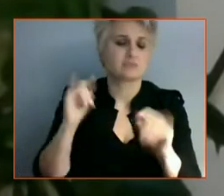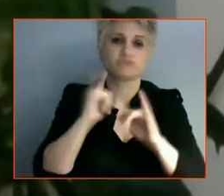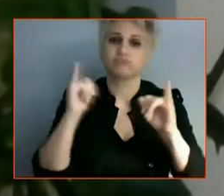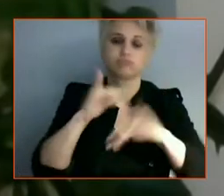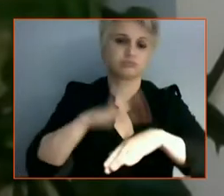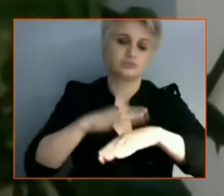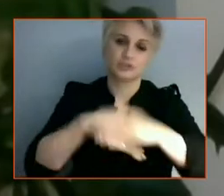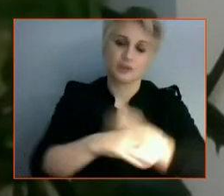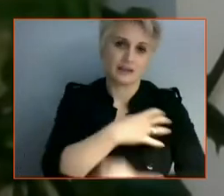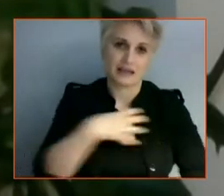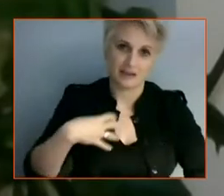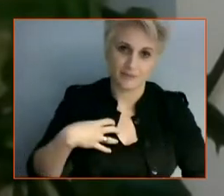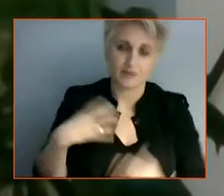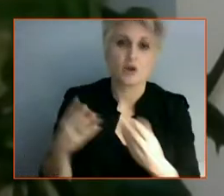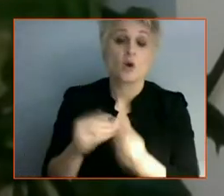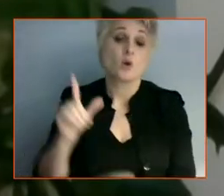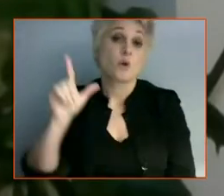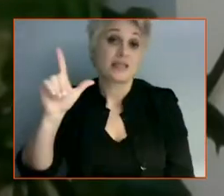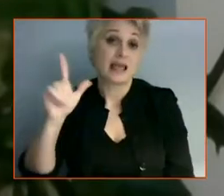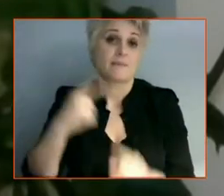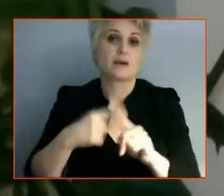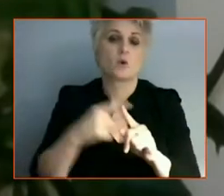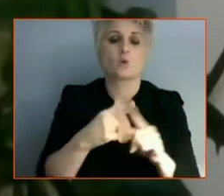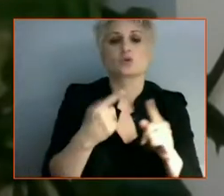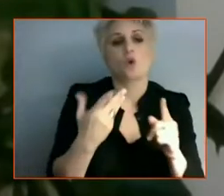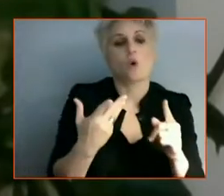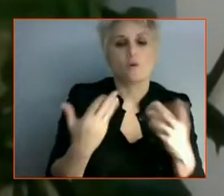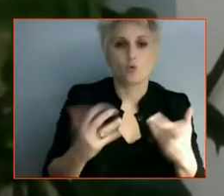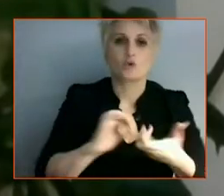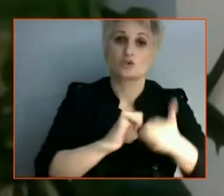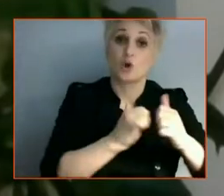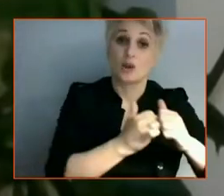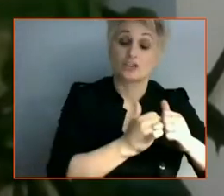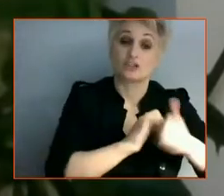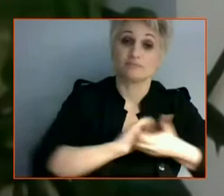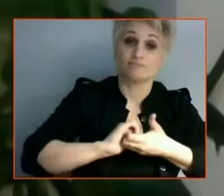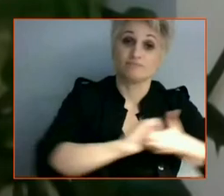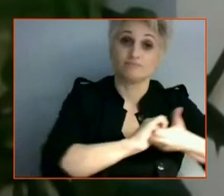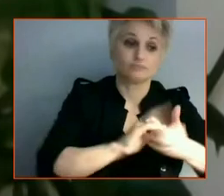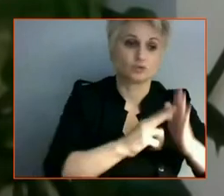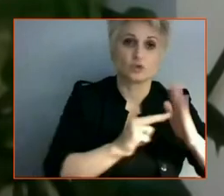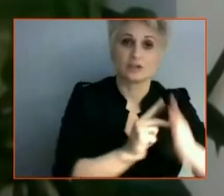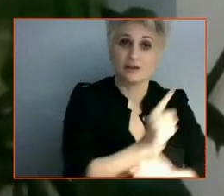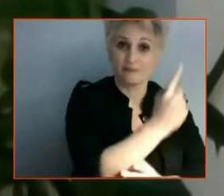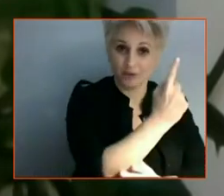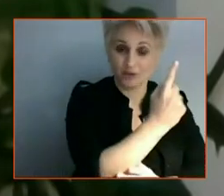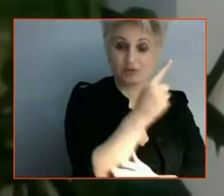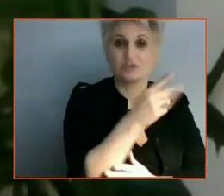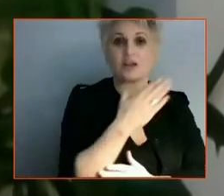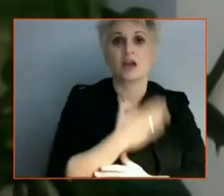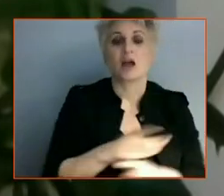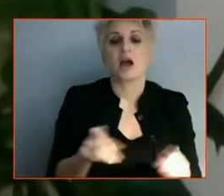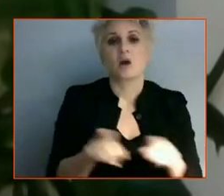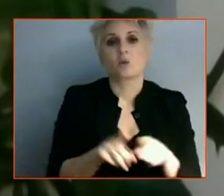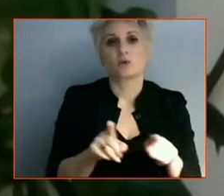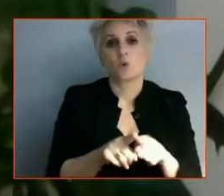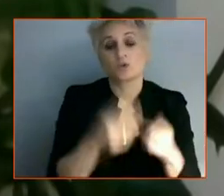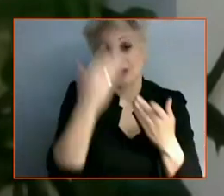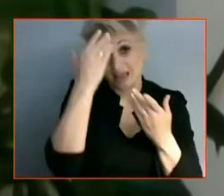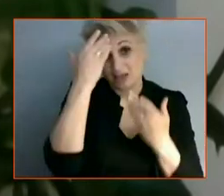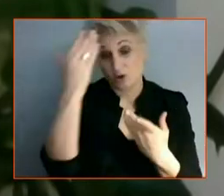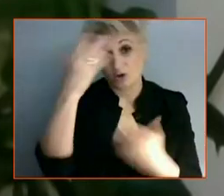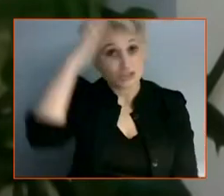with Labor and obviously with New Zealand First and Coalition. I want to join with the Minister in acknowledging those that have brought tonight together, but